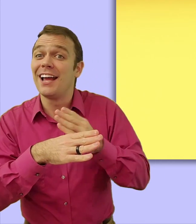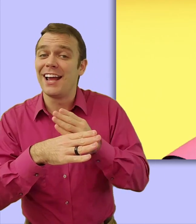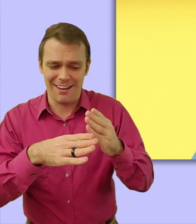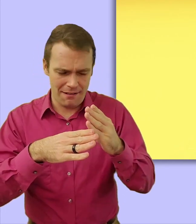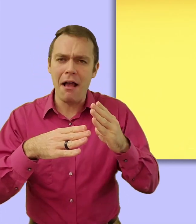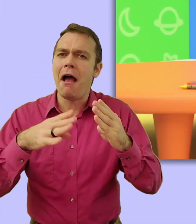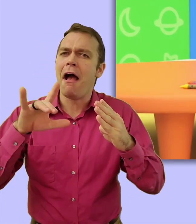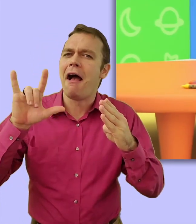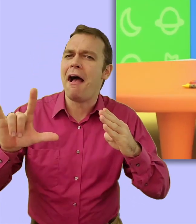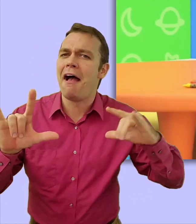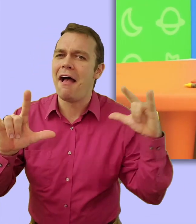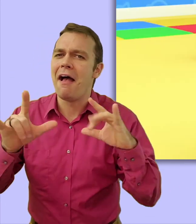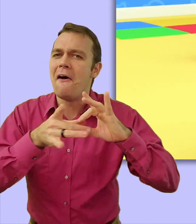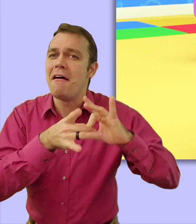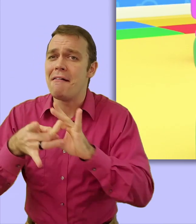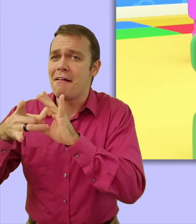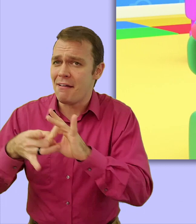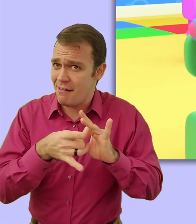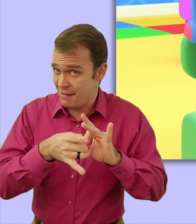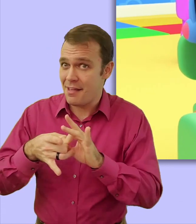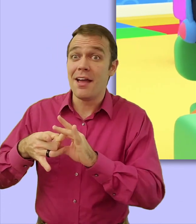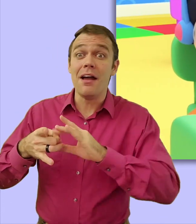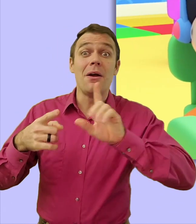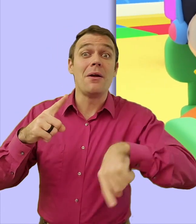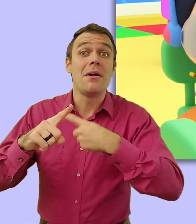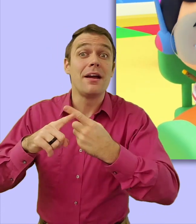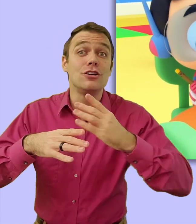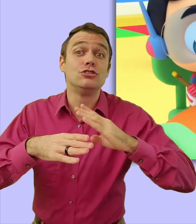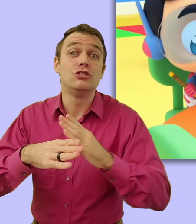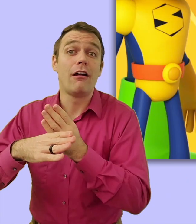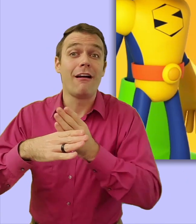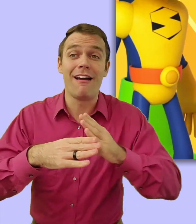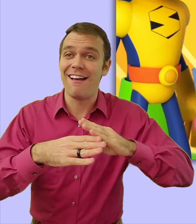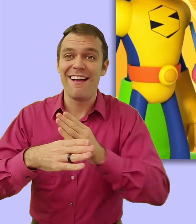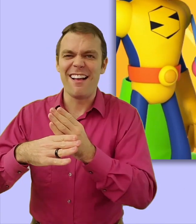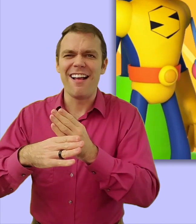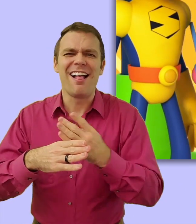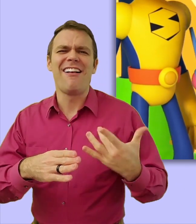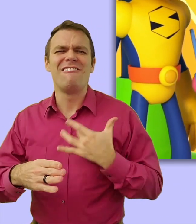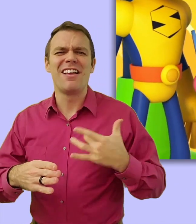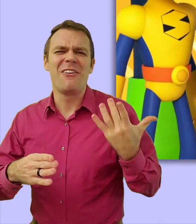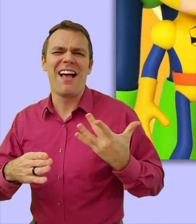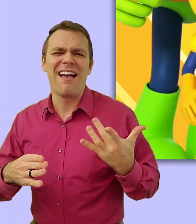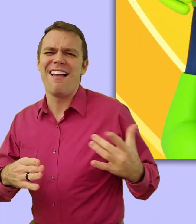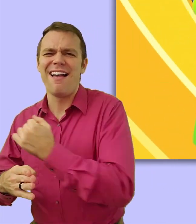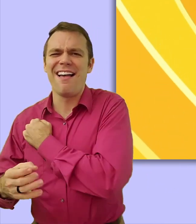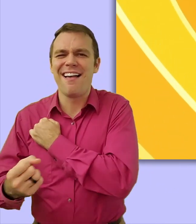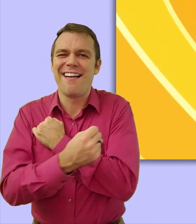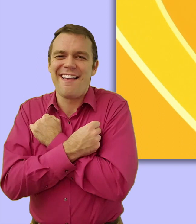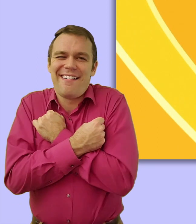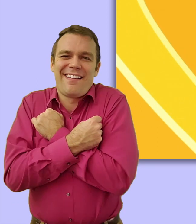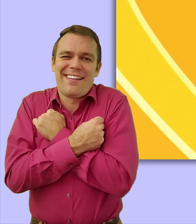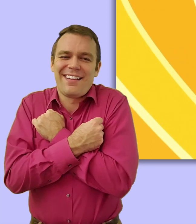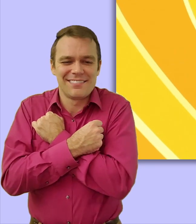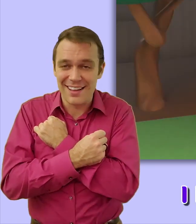sharing is love. Whenever we're sharing, it feels just like a great